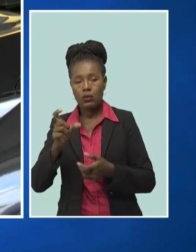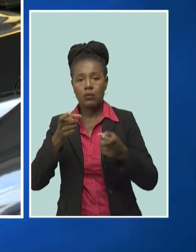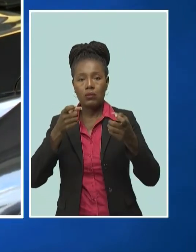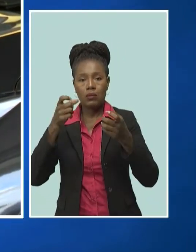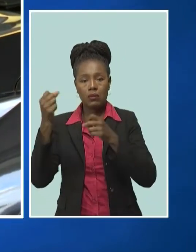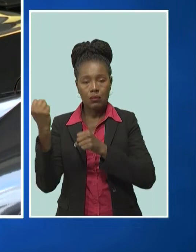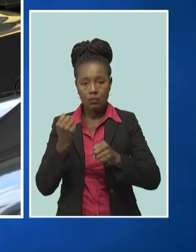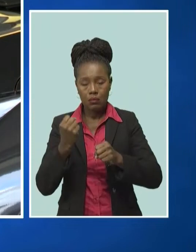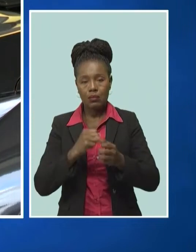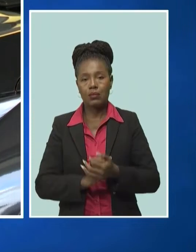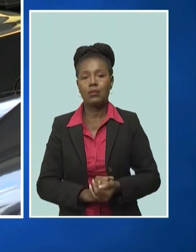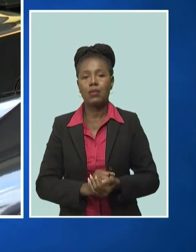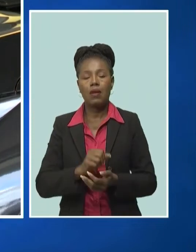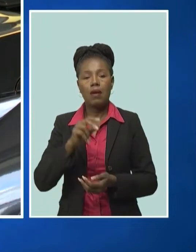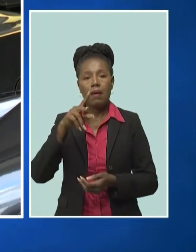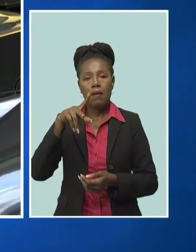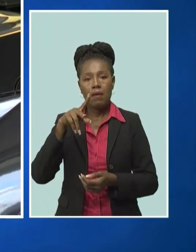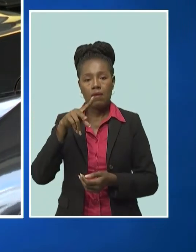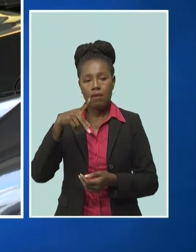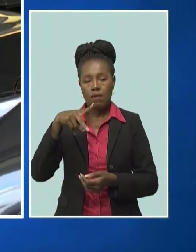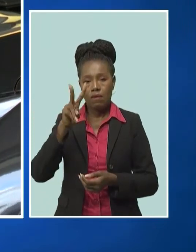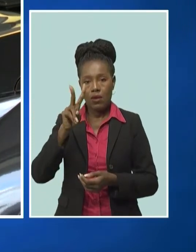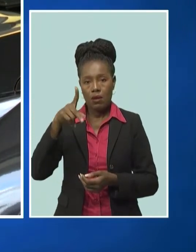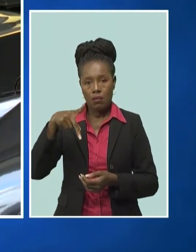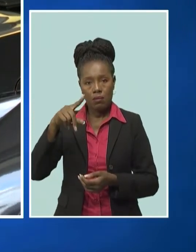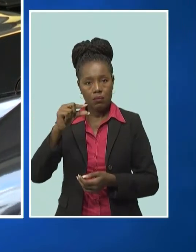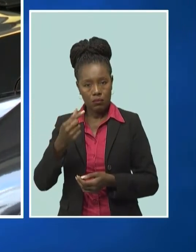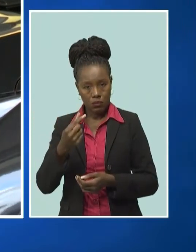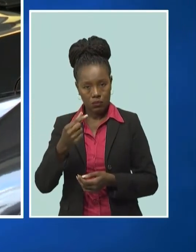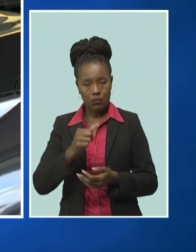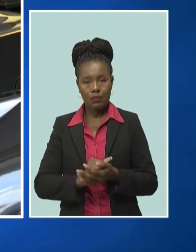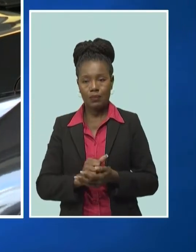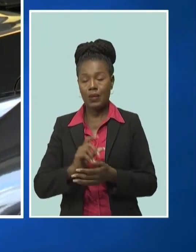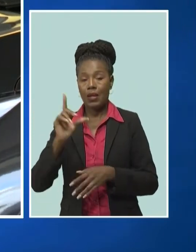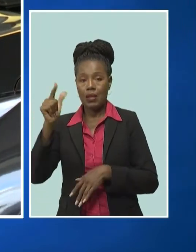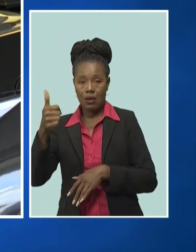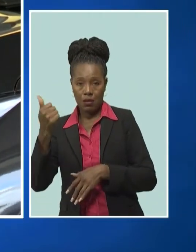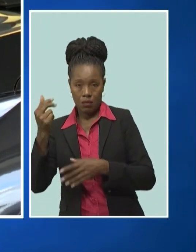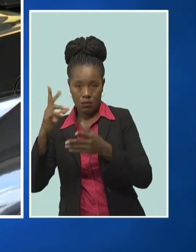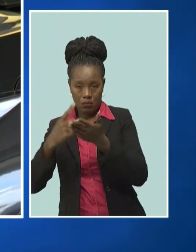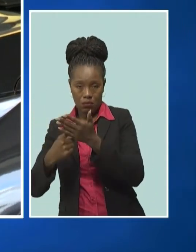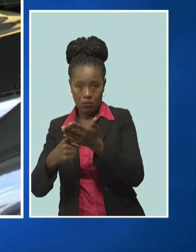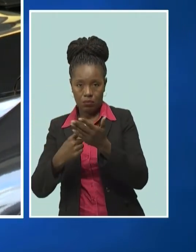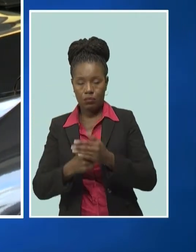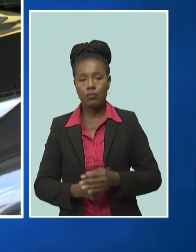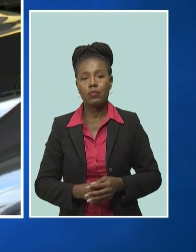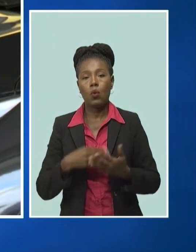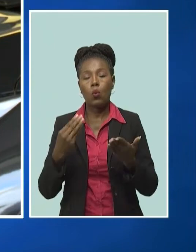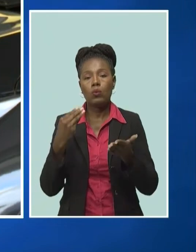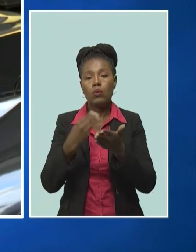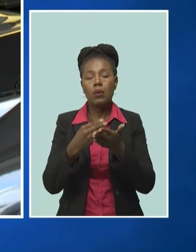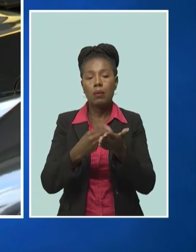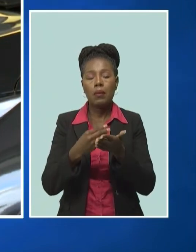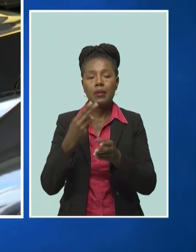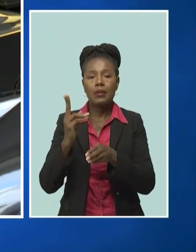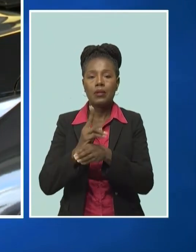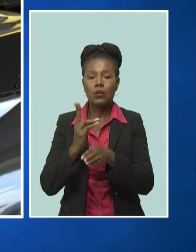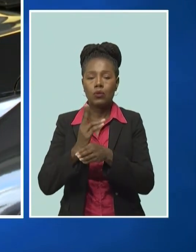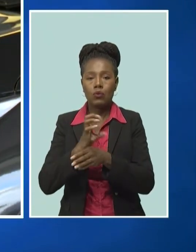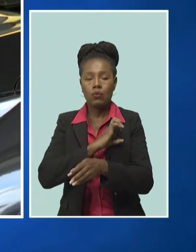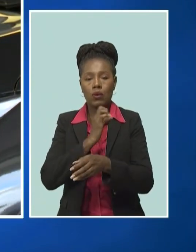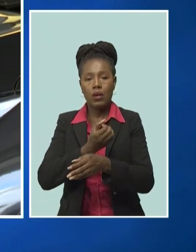storage through V2G, and I'll let Diana talk about that later on, and cost-effective solutions for energy